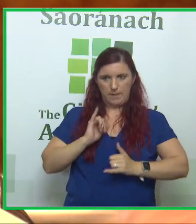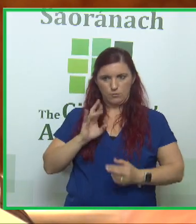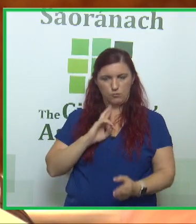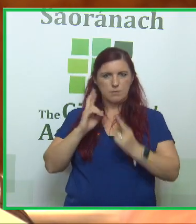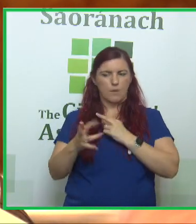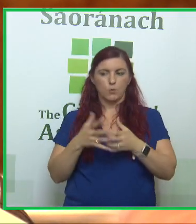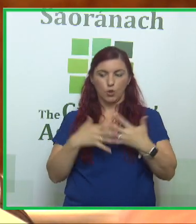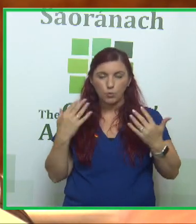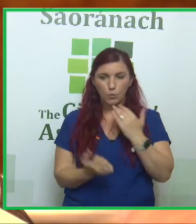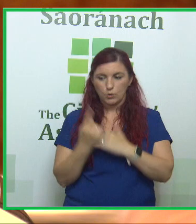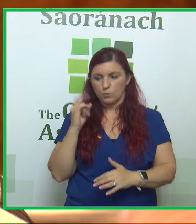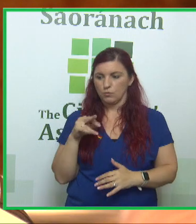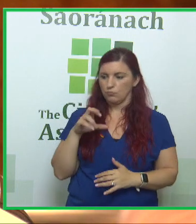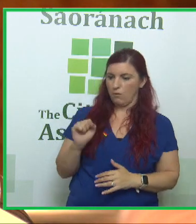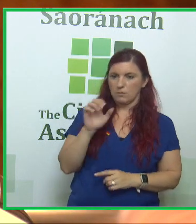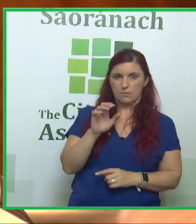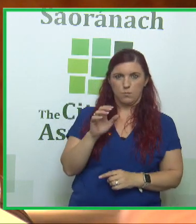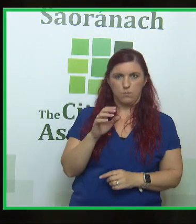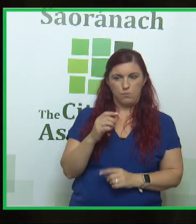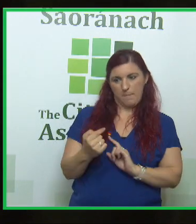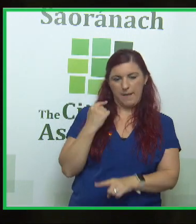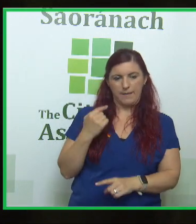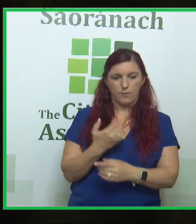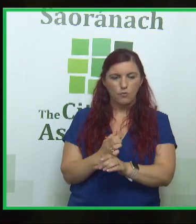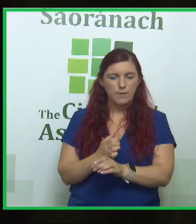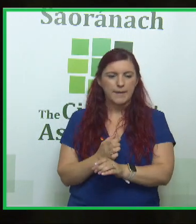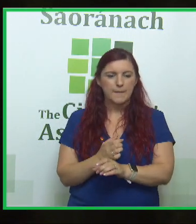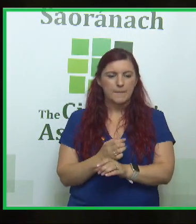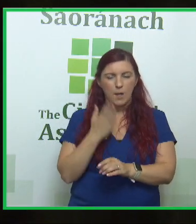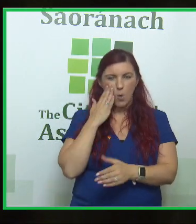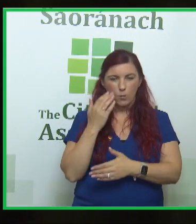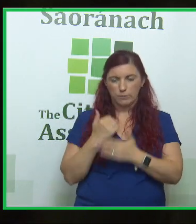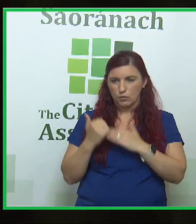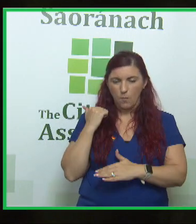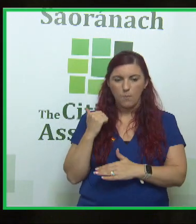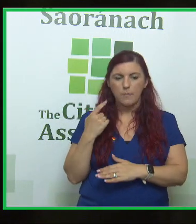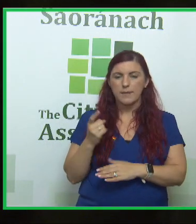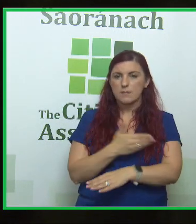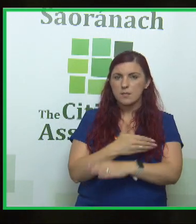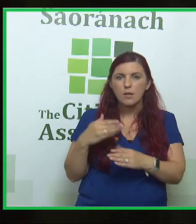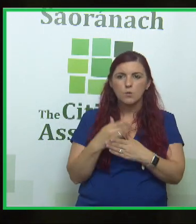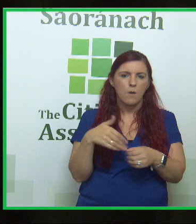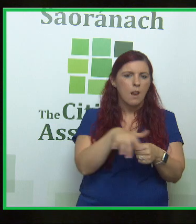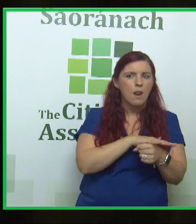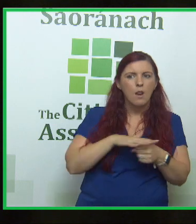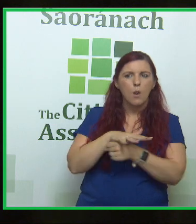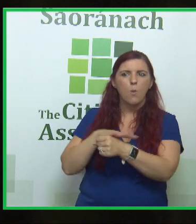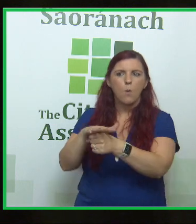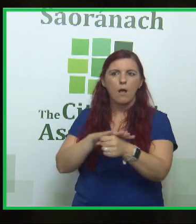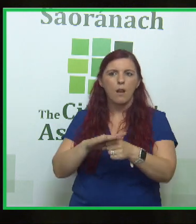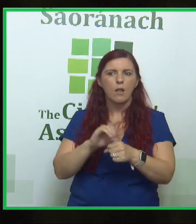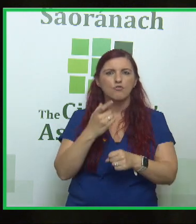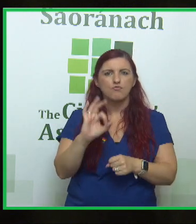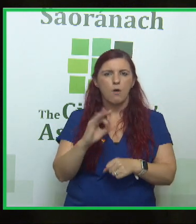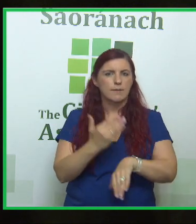huge issue that drugs were in the country at the time, years ago. So it began with the local drug task forces in